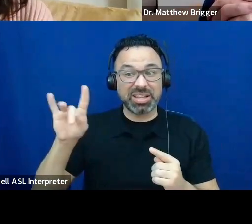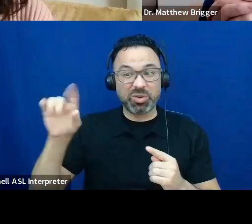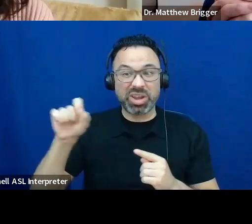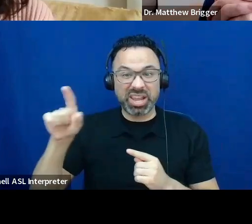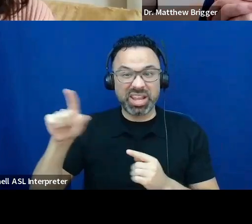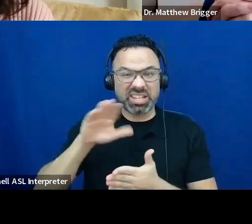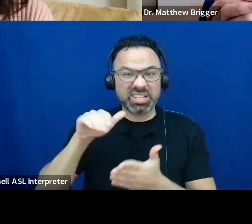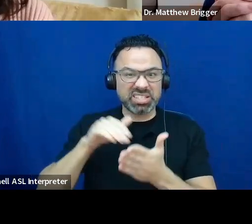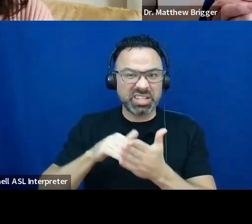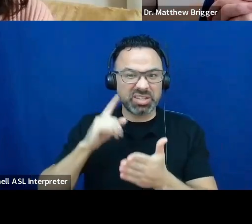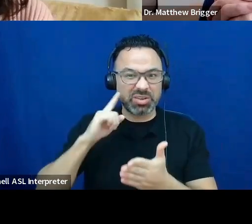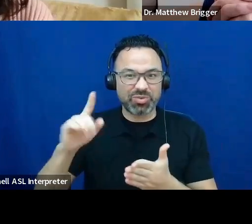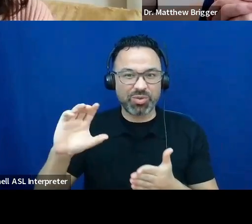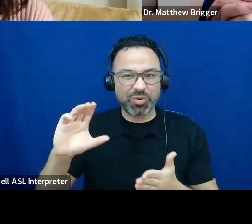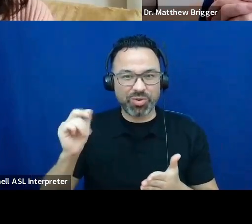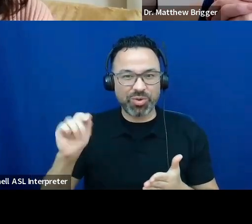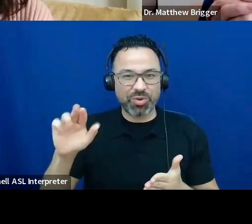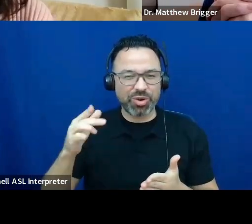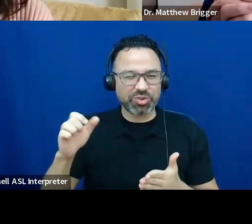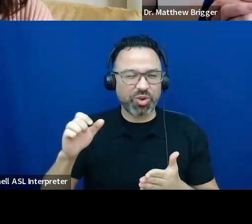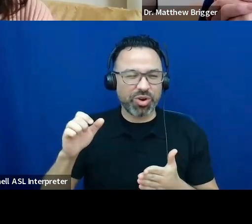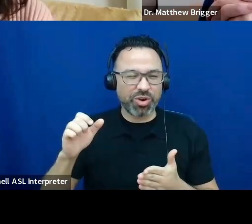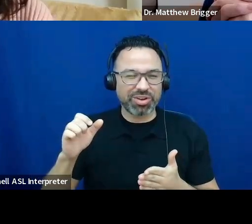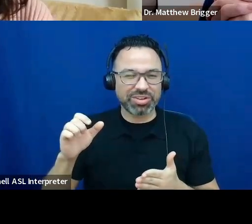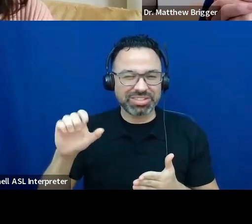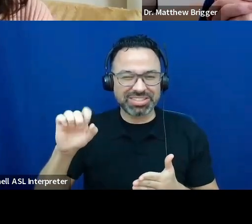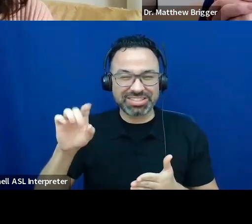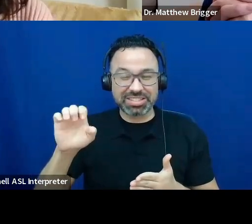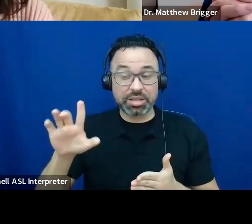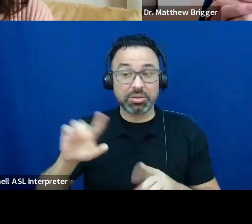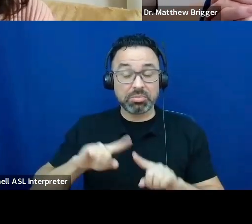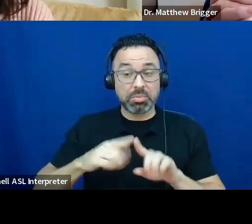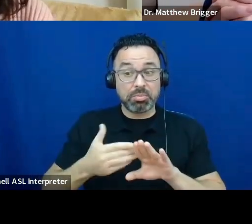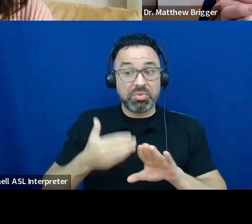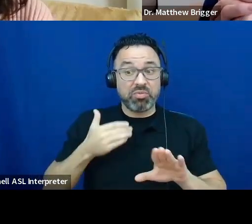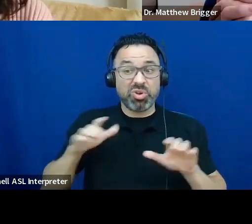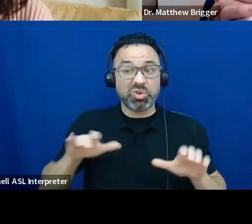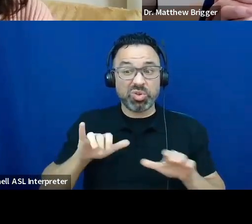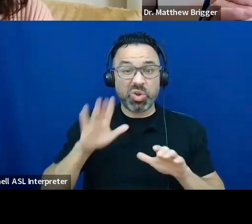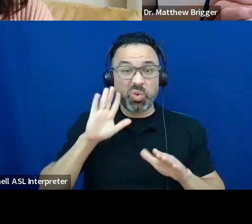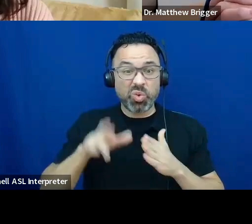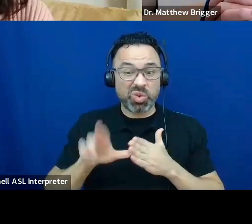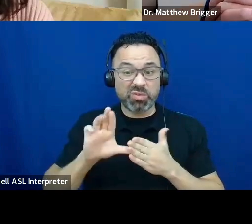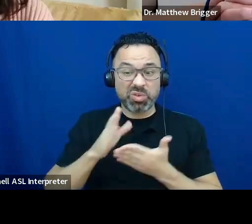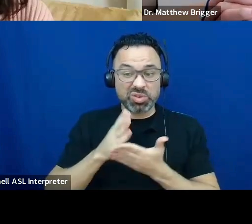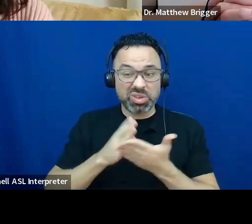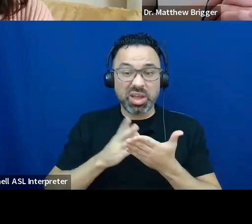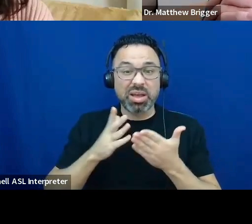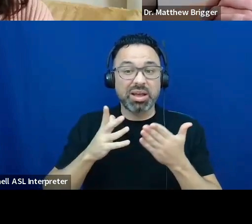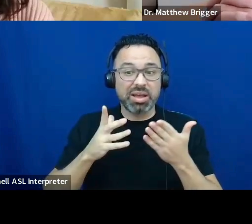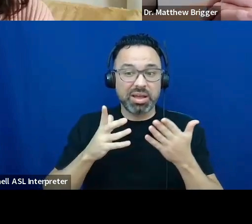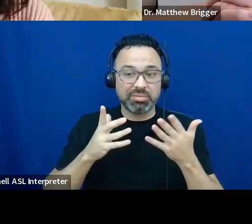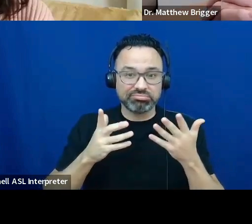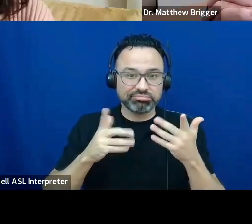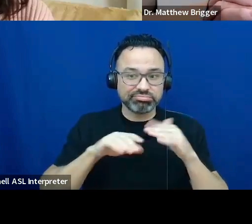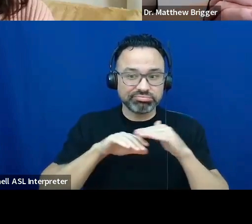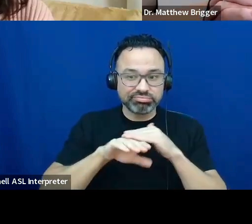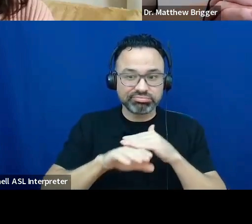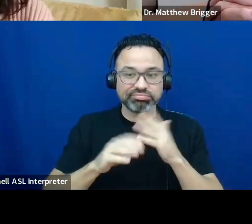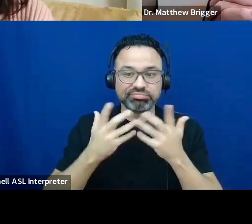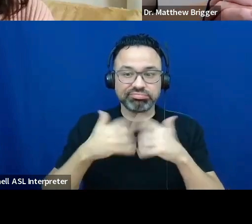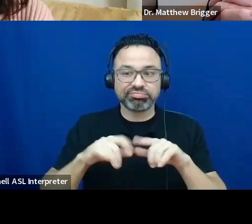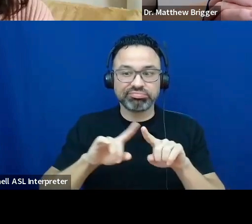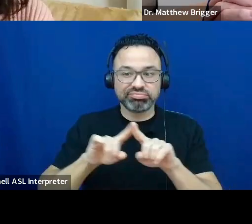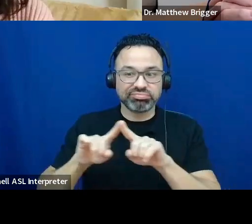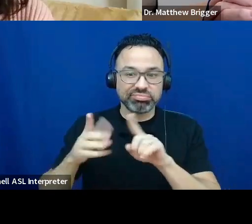for Charge Syndrome. And before we do that, we're going to go over some accessibility things